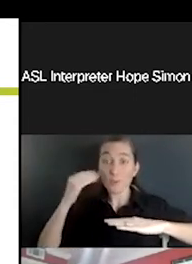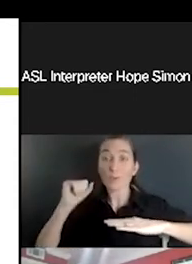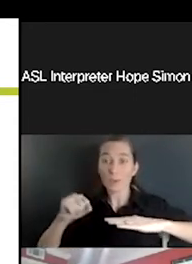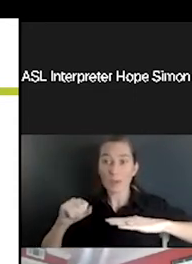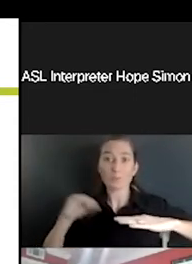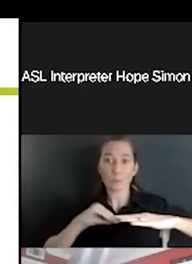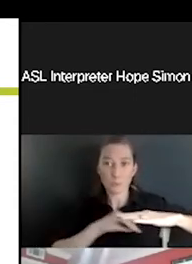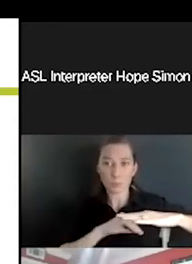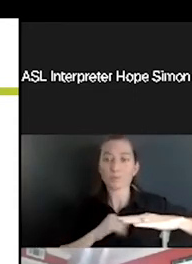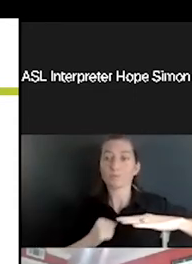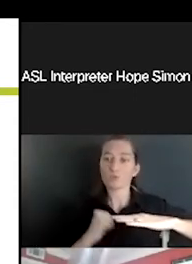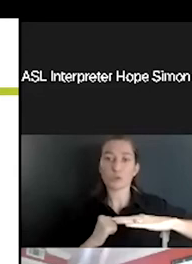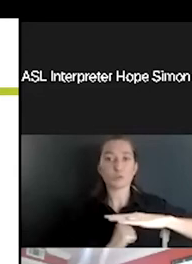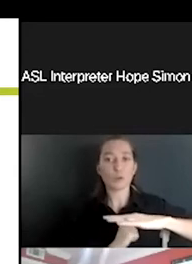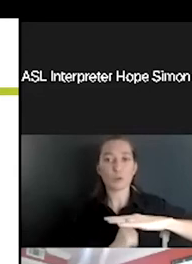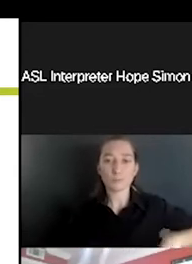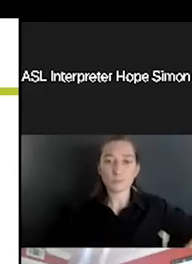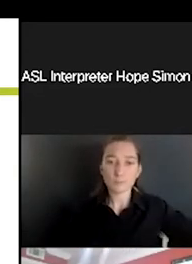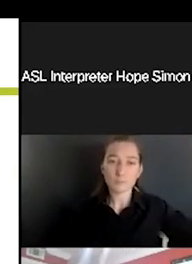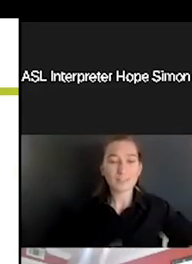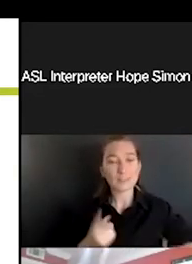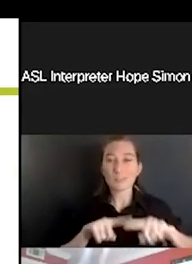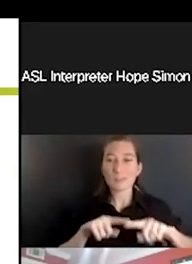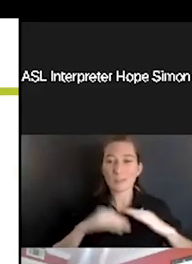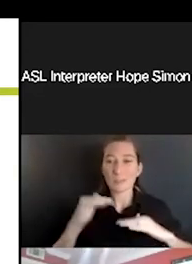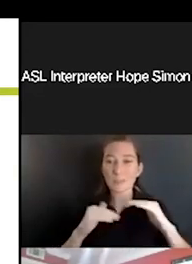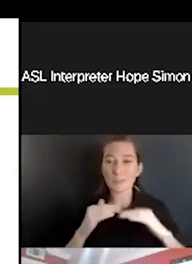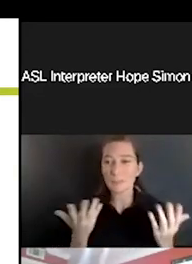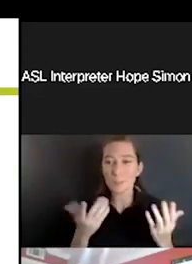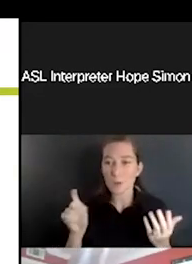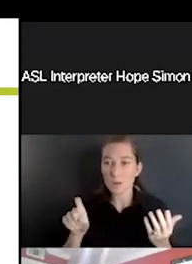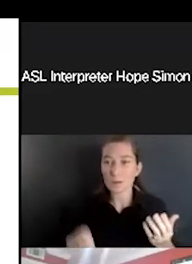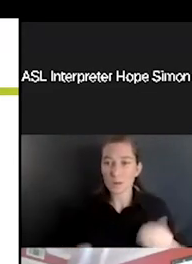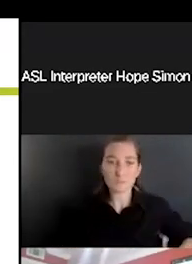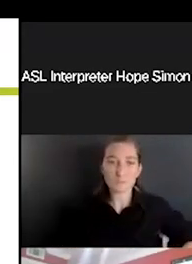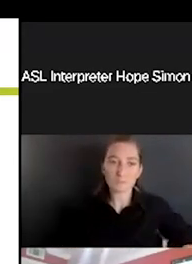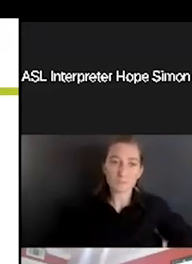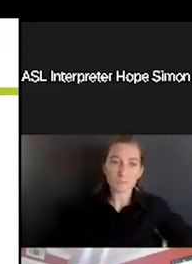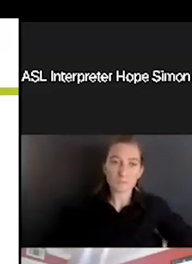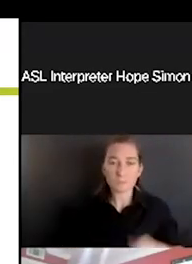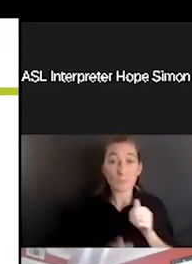connection. It really depends on the building and what is more most appropriate.